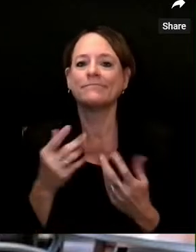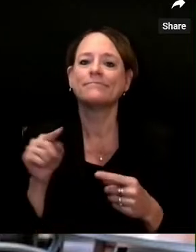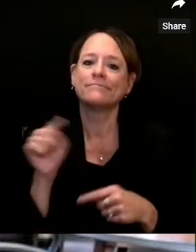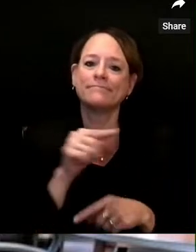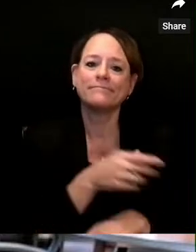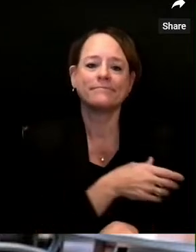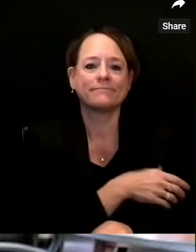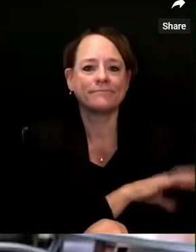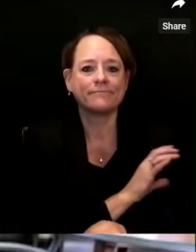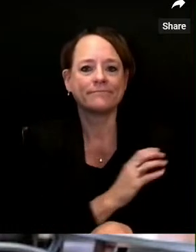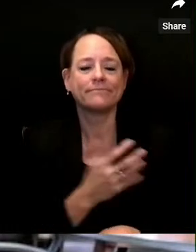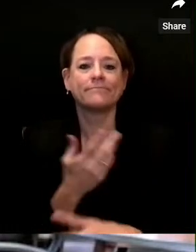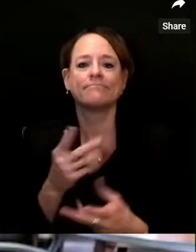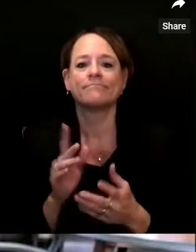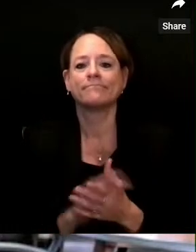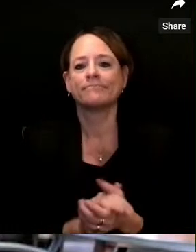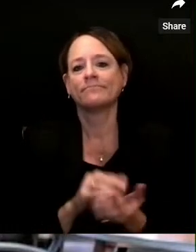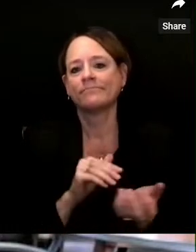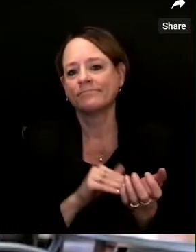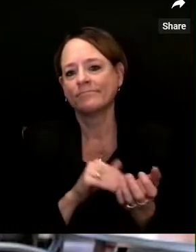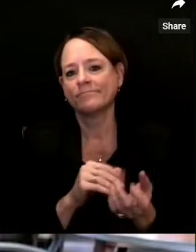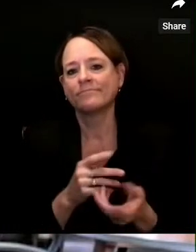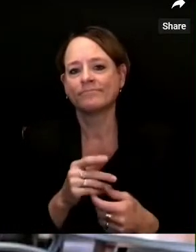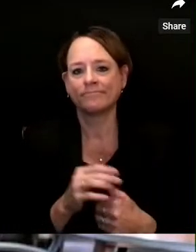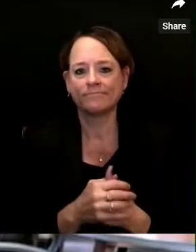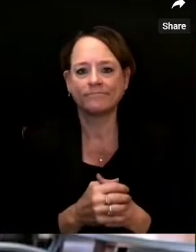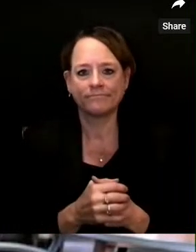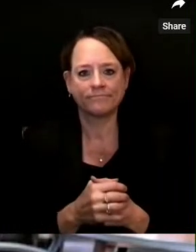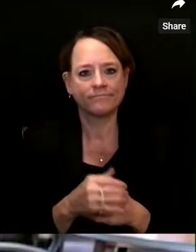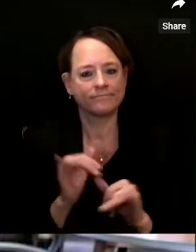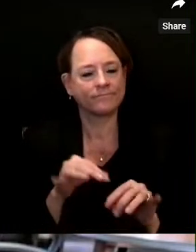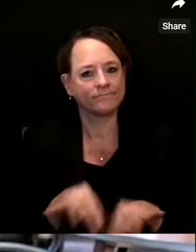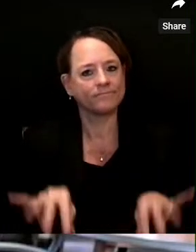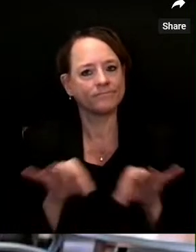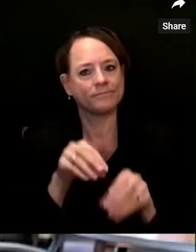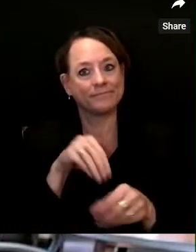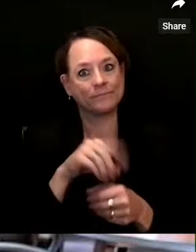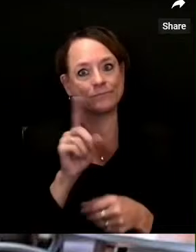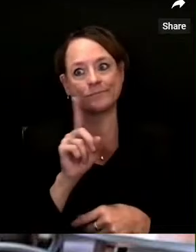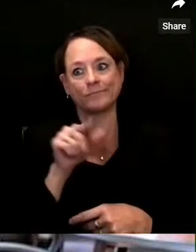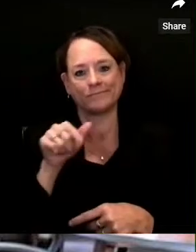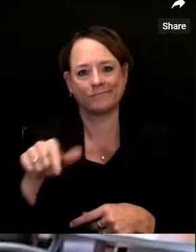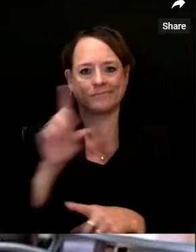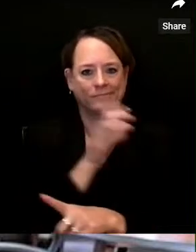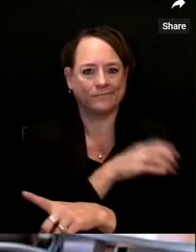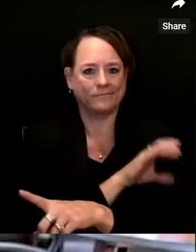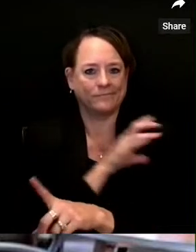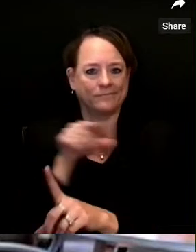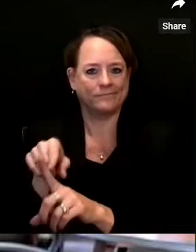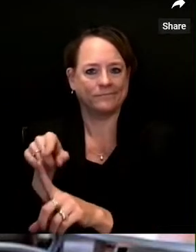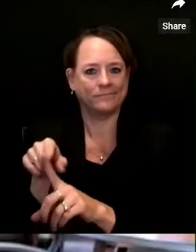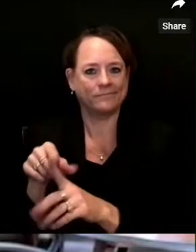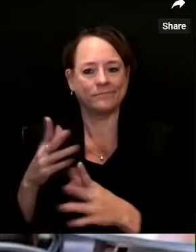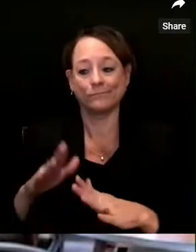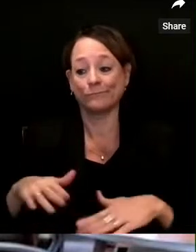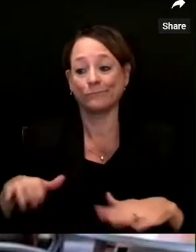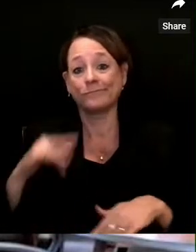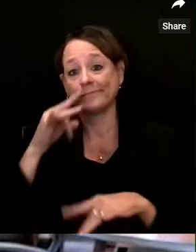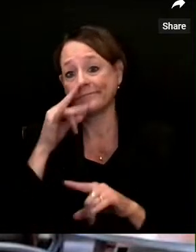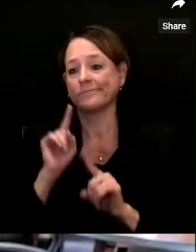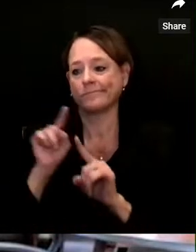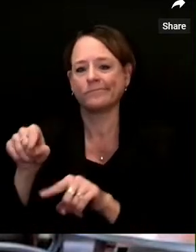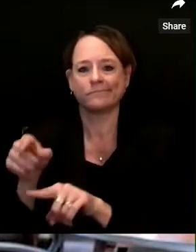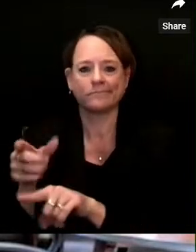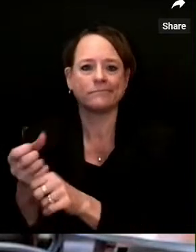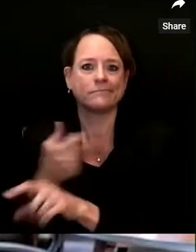we know kids are likely to be getting their well child care. In addition, so